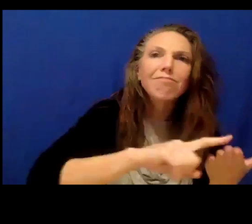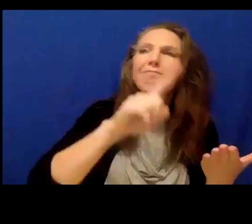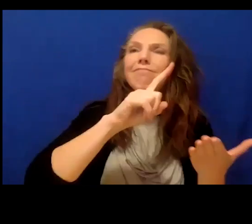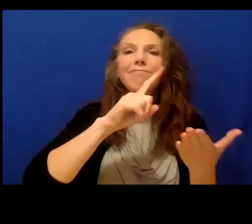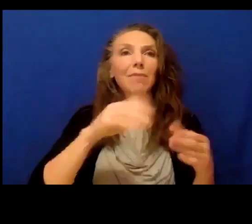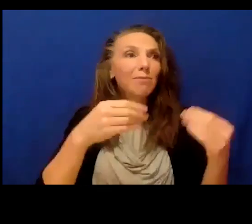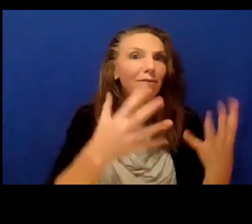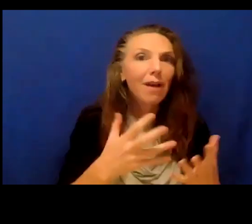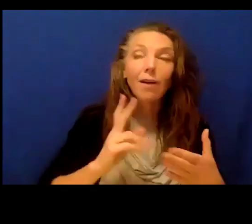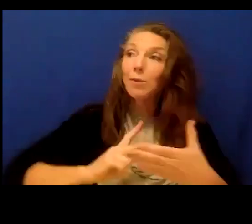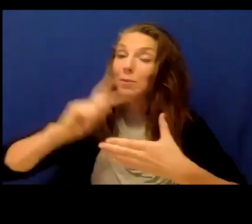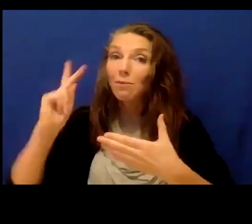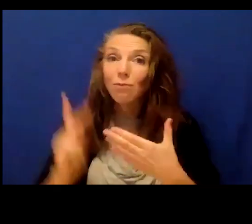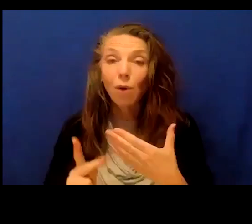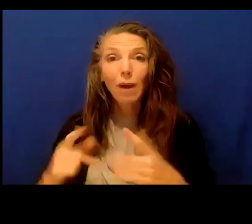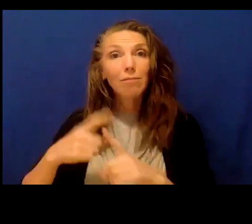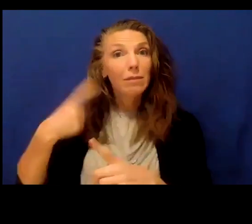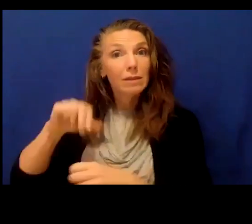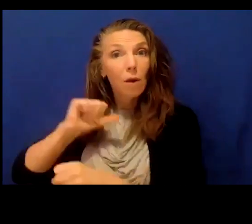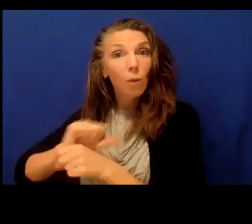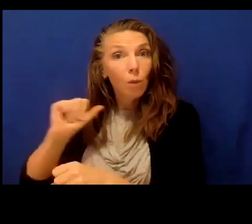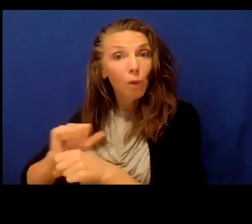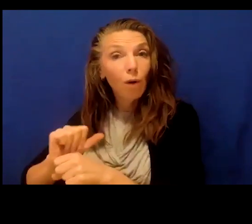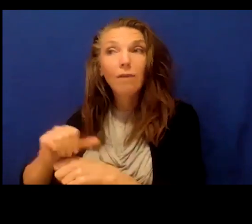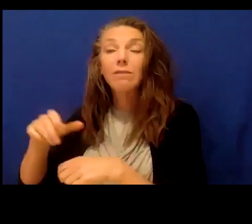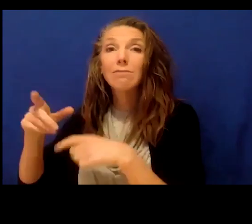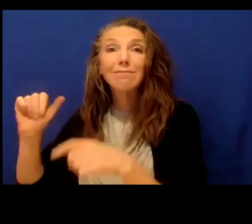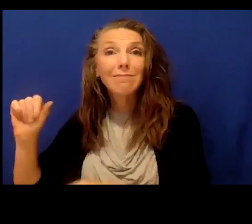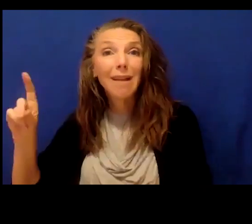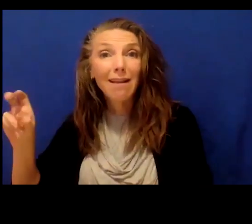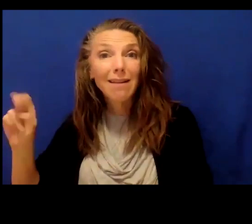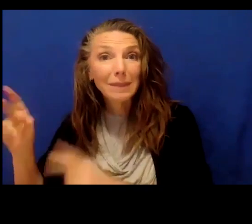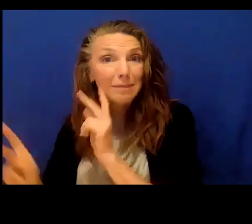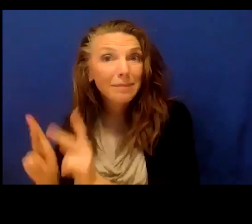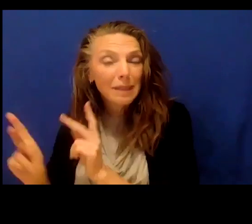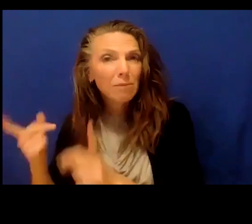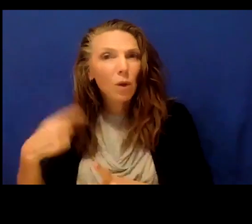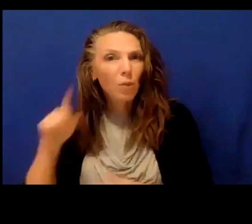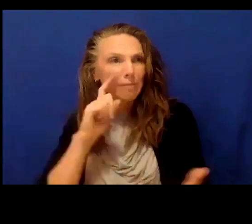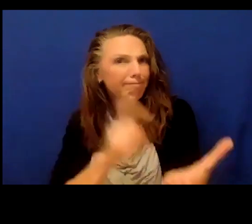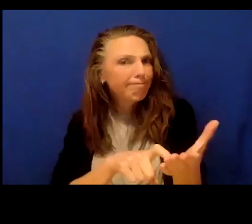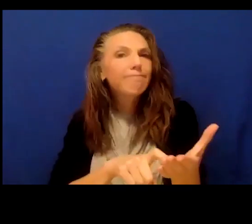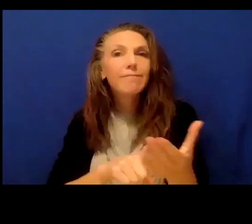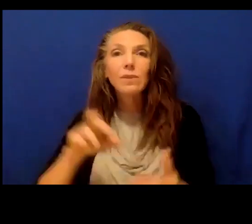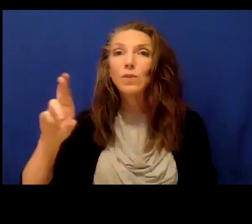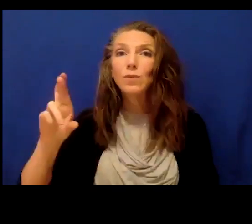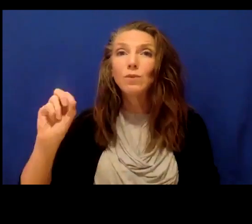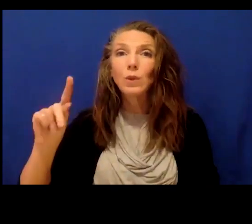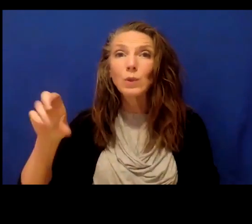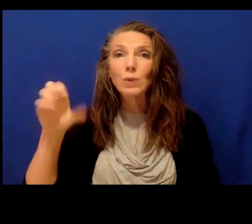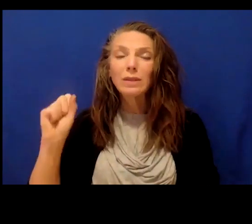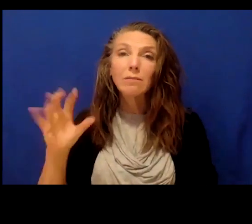and also in our work as providers ourselves and administrators, is that routines are a fundamental